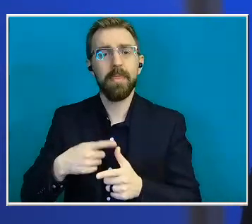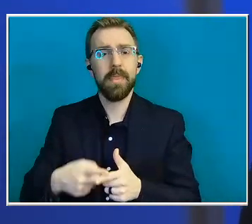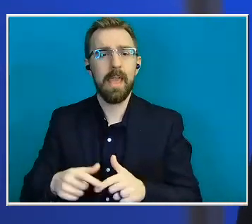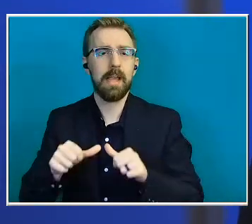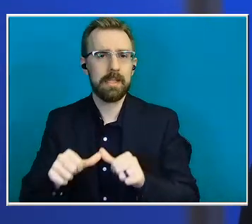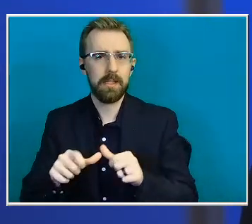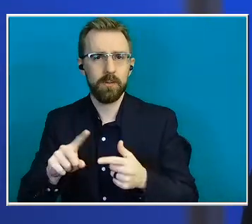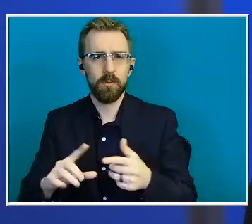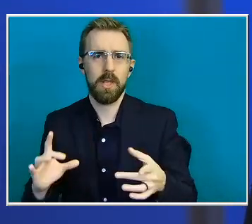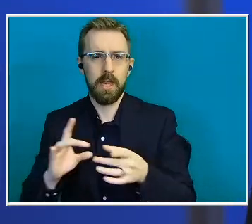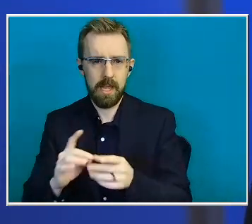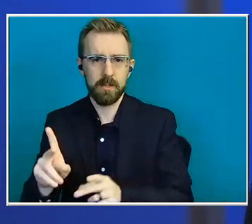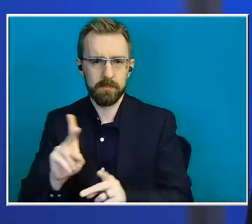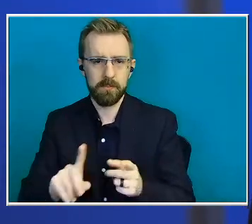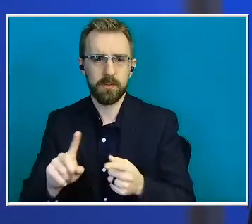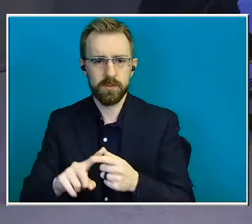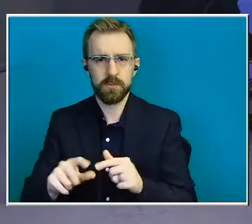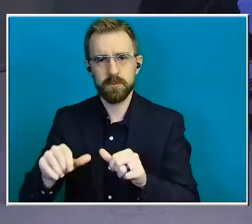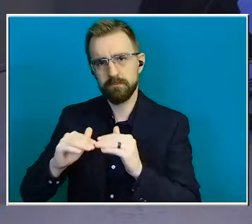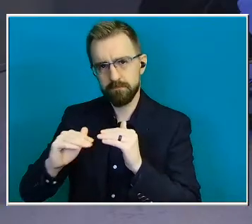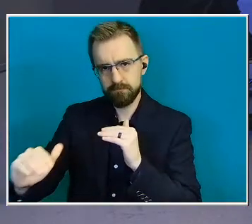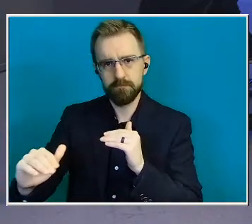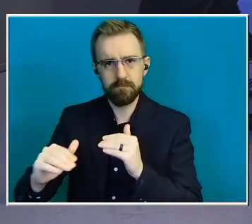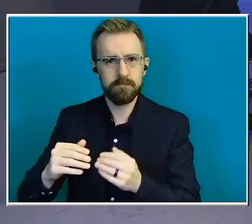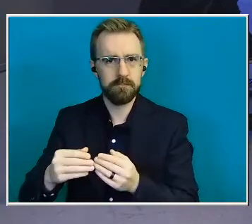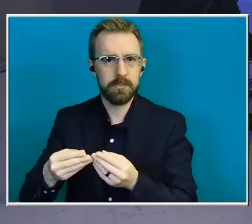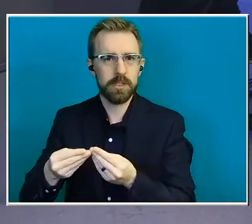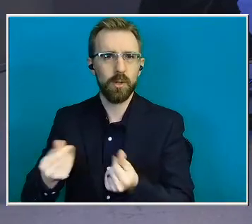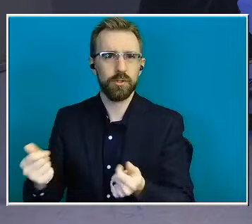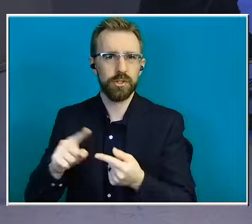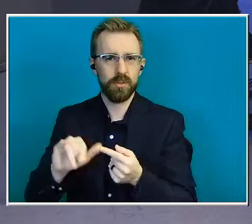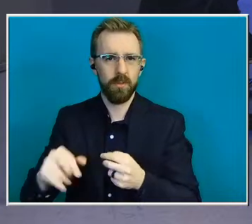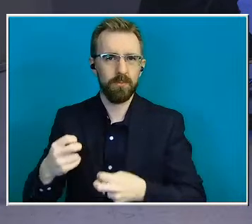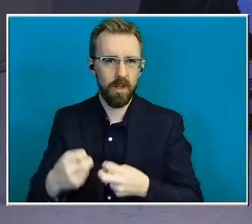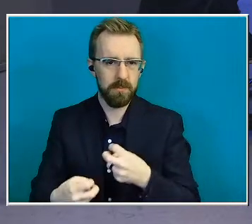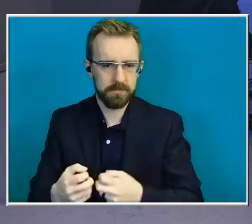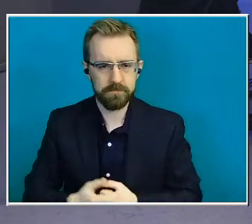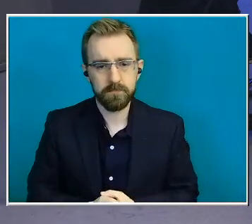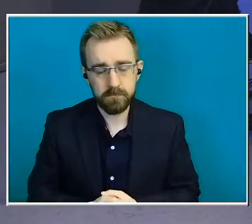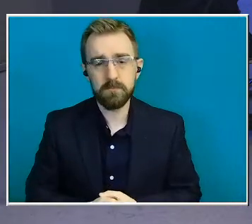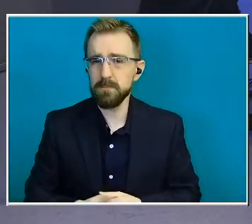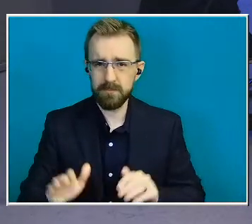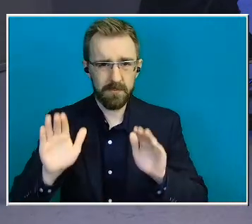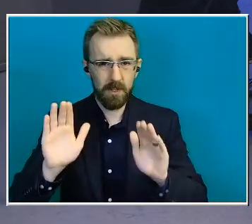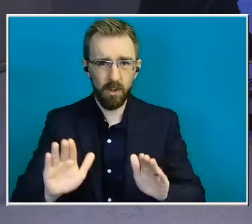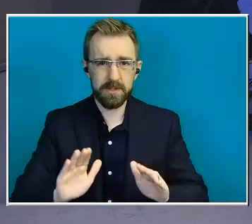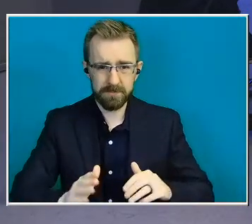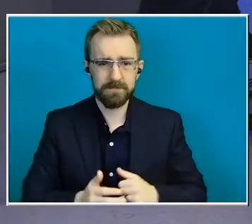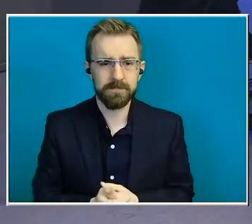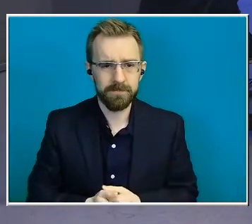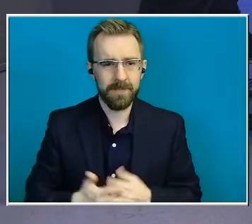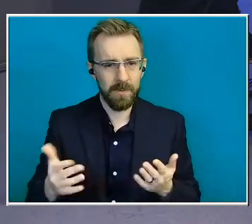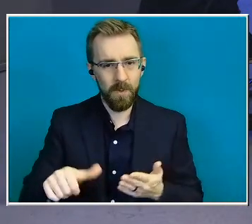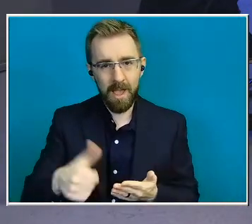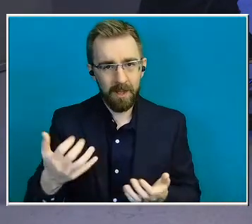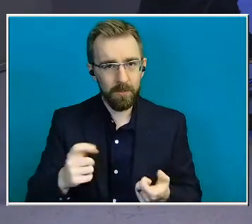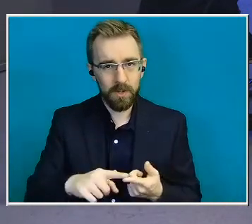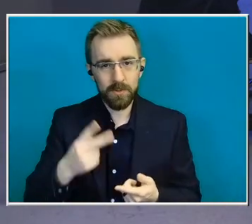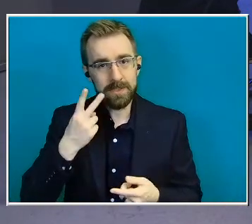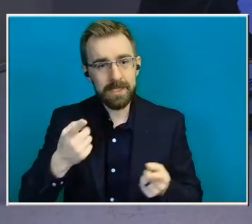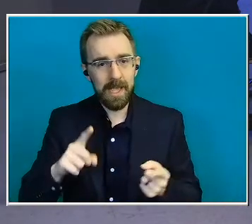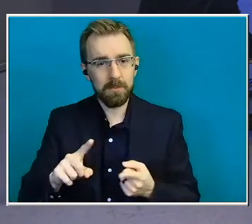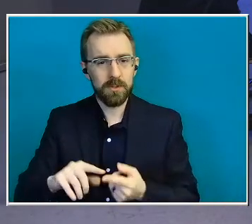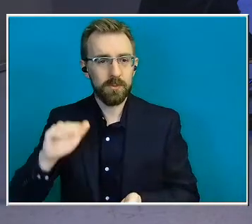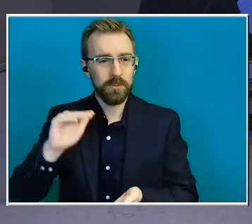to sustainable solutions. That is really awesome. All right. What else would you like to see happen to reduce food insecurity,